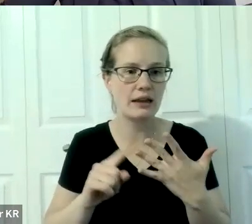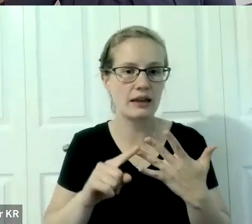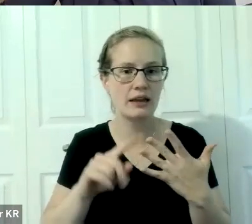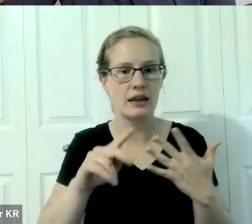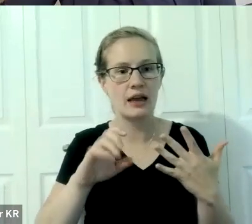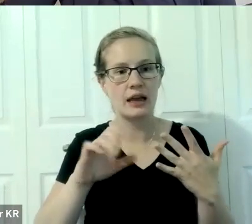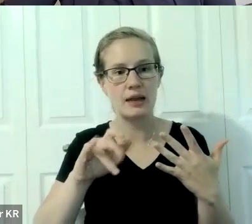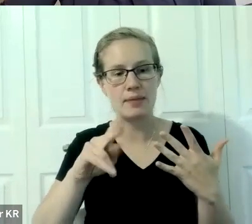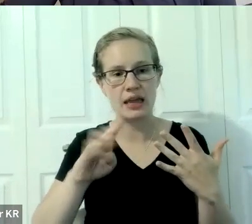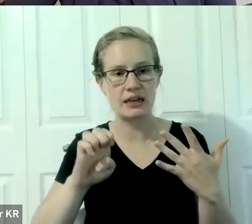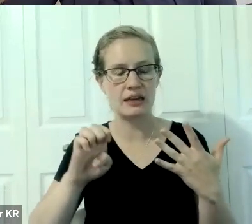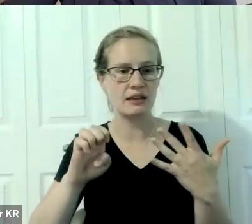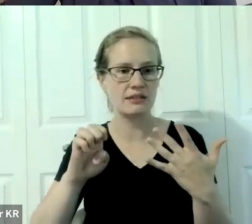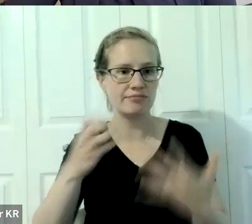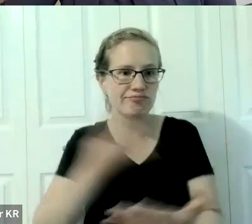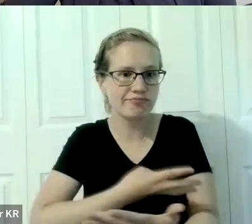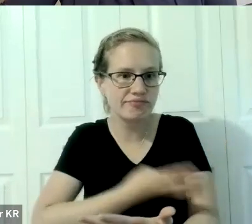ketamine infusions,